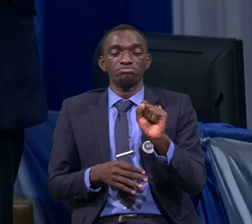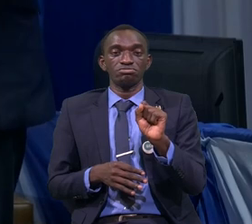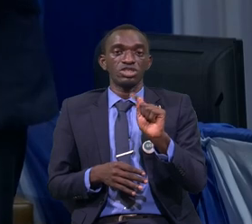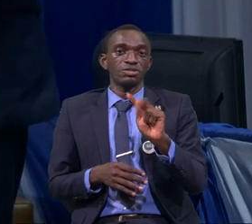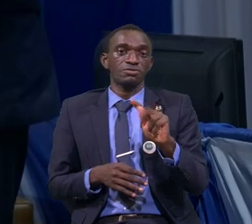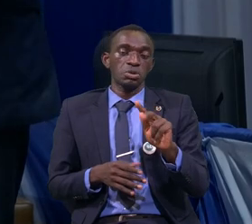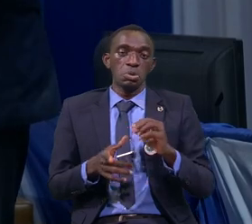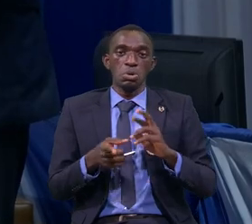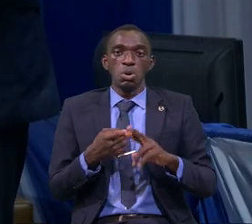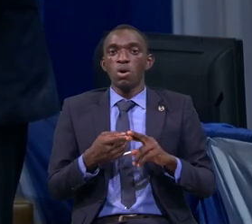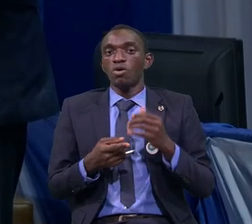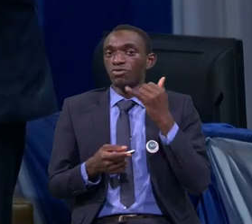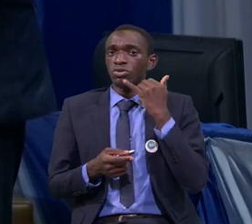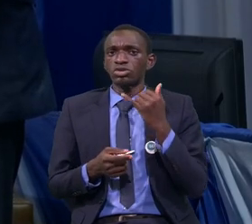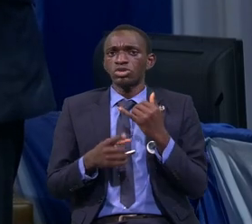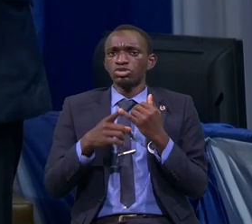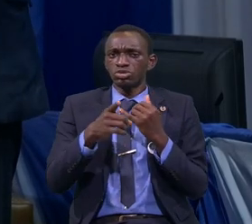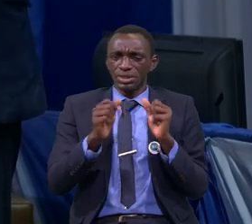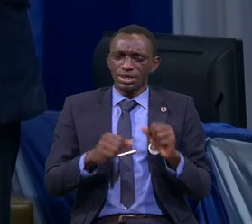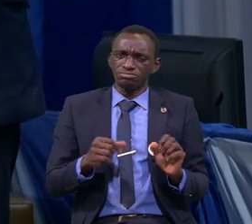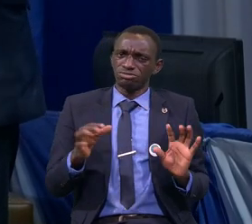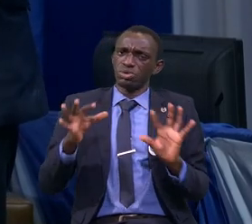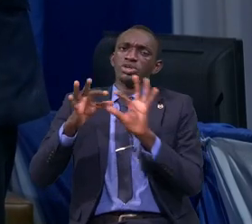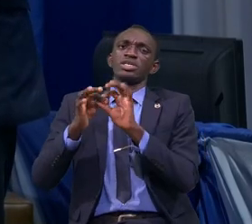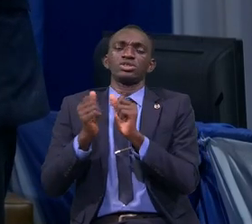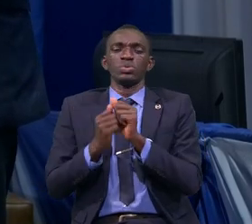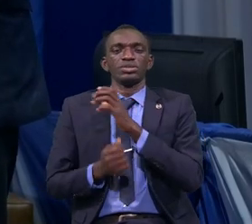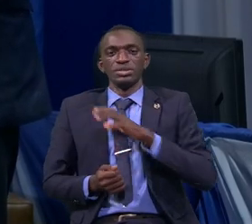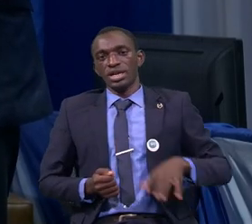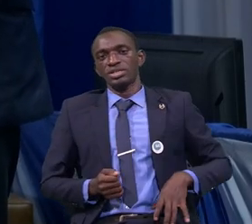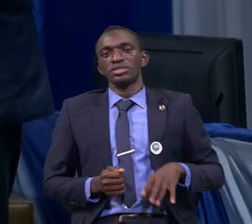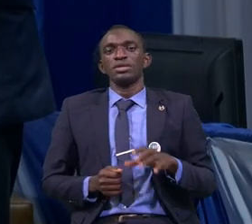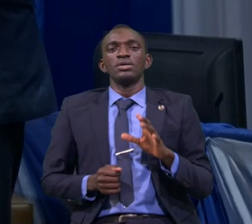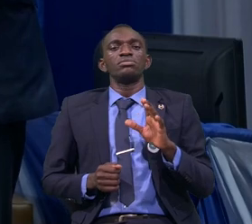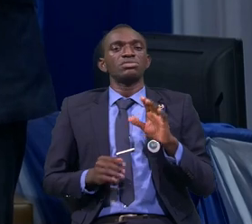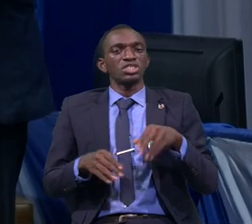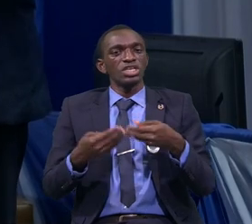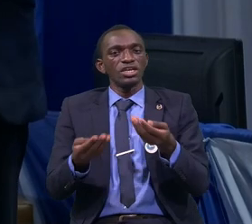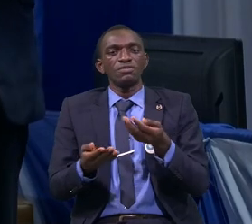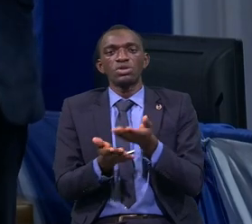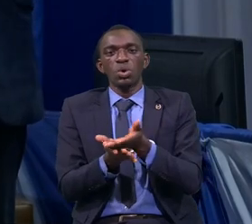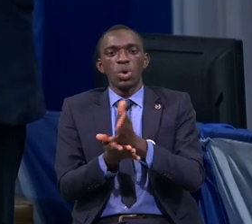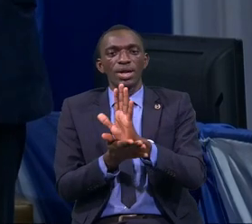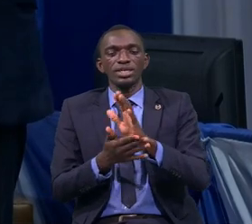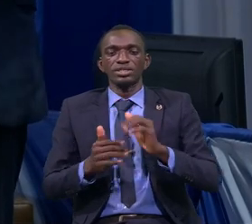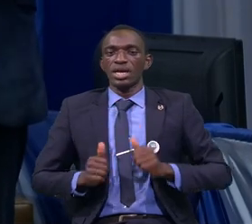You can get connected with Christ by giving us your right address and your